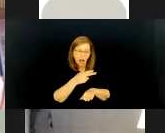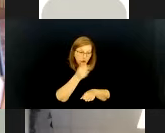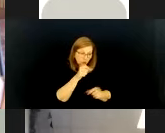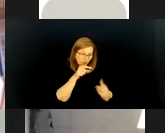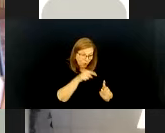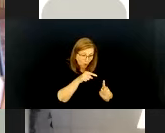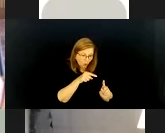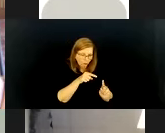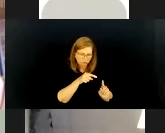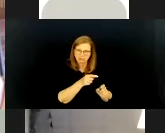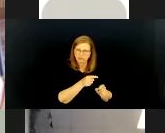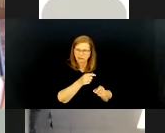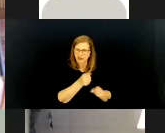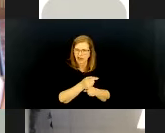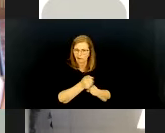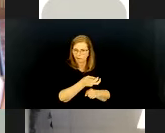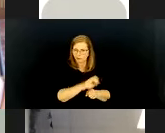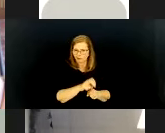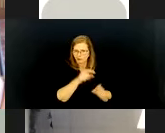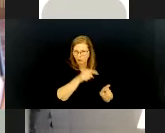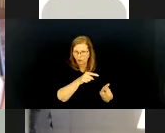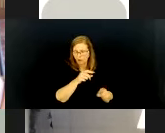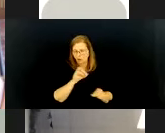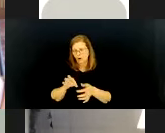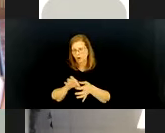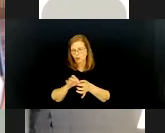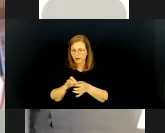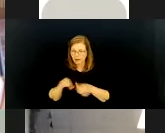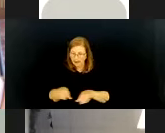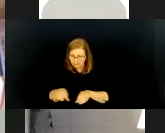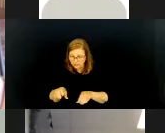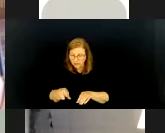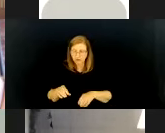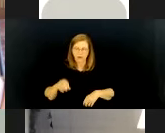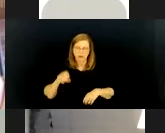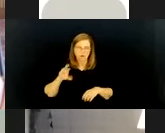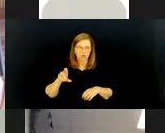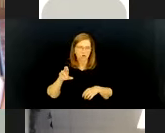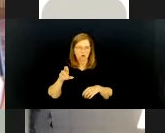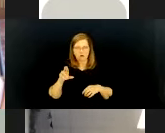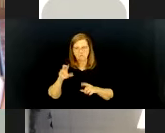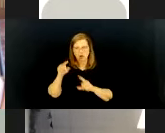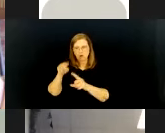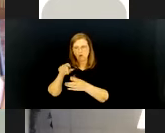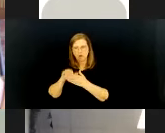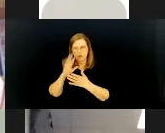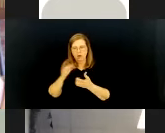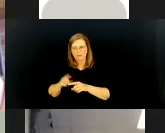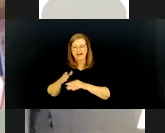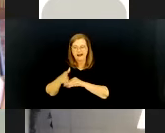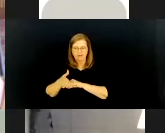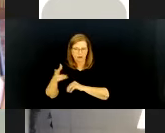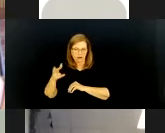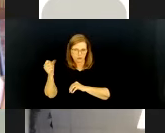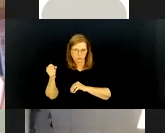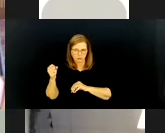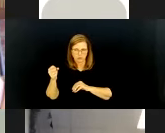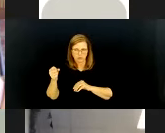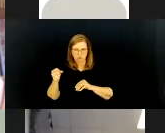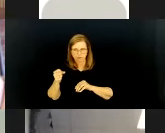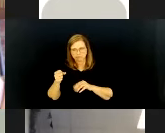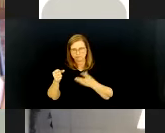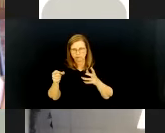an annual transition goal, or perhaps a coordinated activity, or a goal that will take place after high school, so the post-secondary